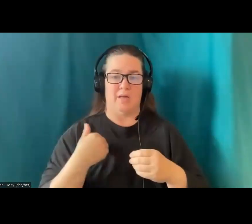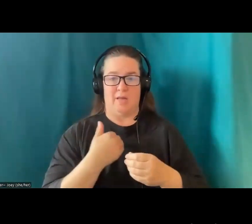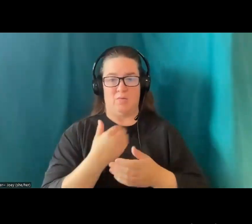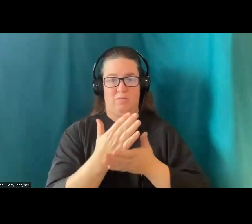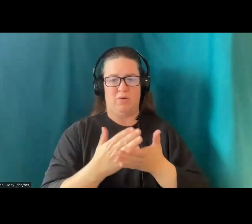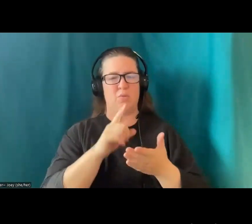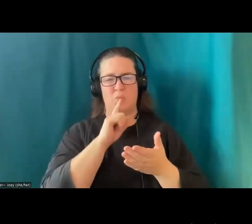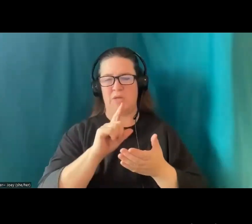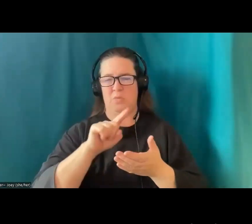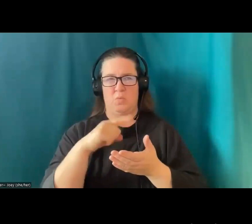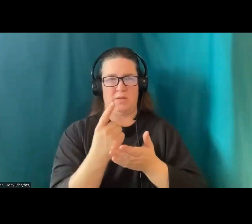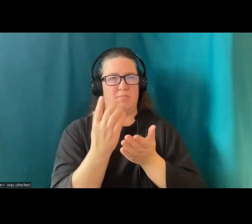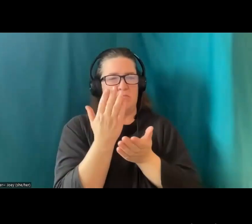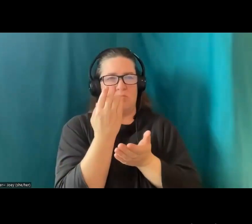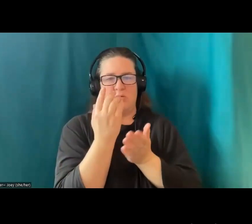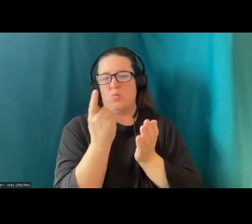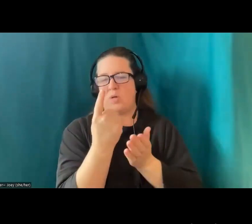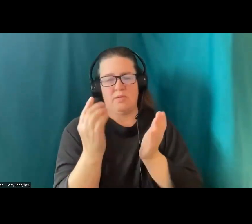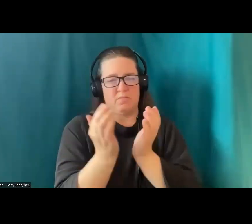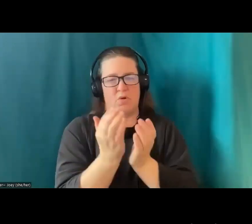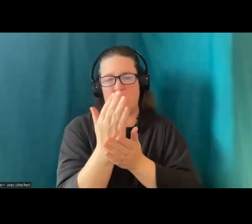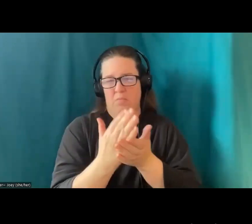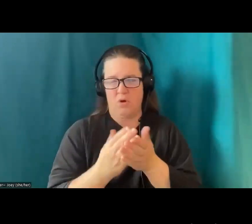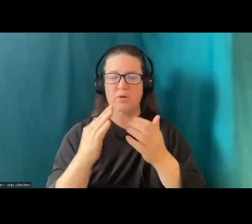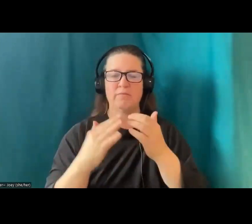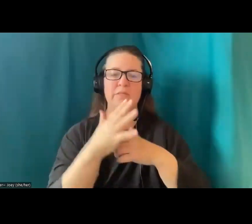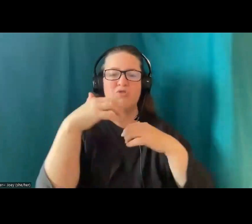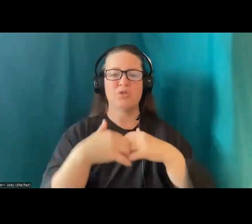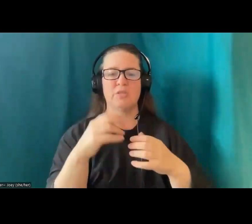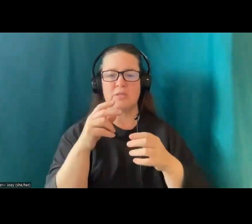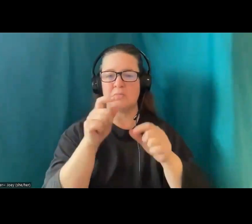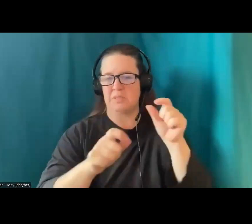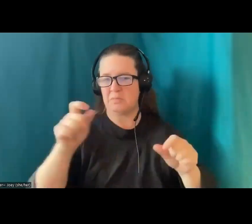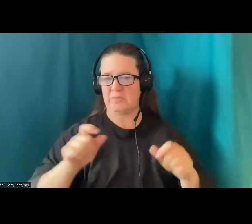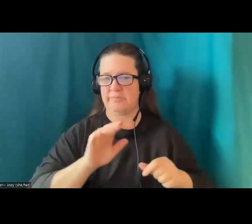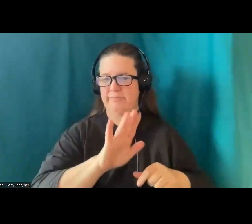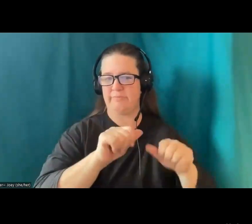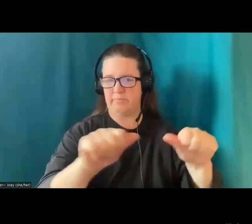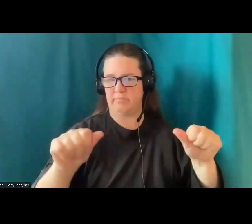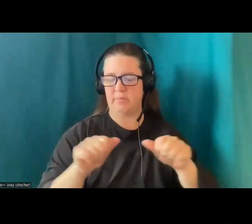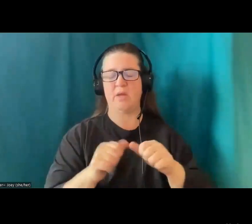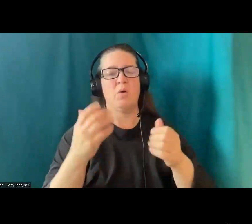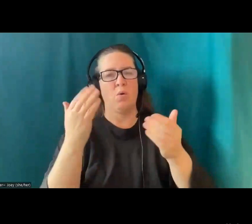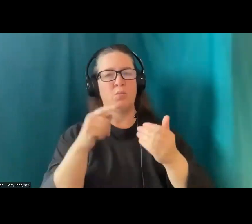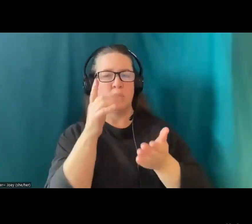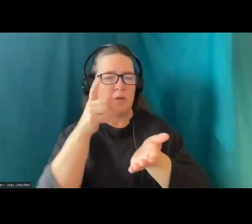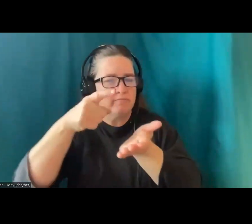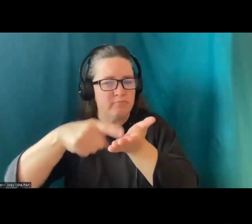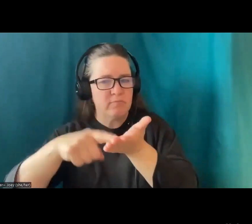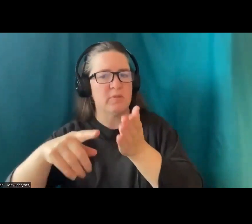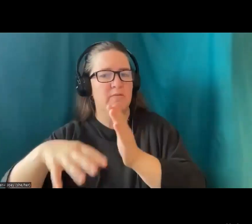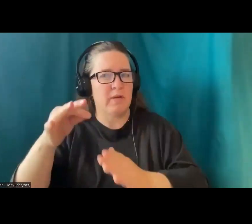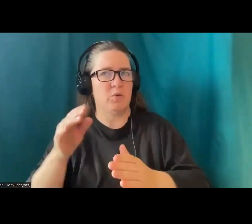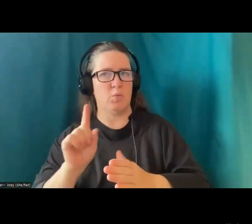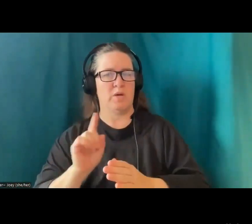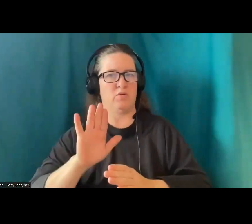the Indigenous people in your region and support them. In order to make today's event more accessible to those of all abilities,